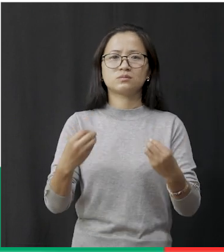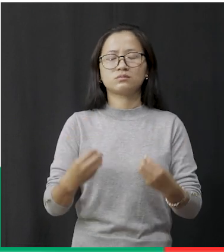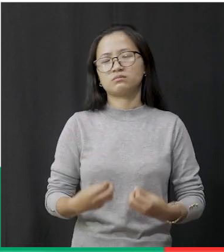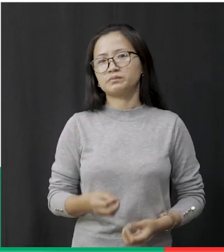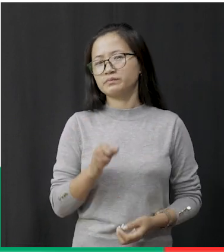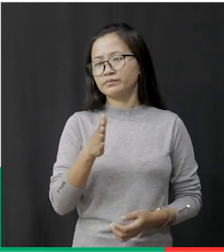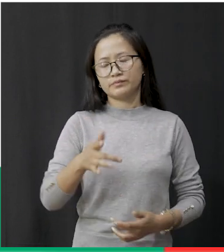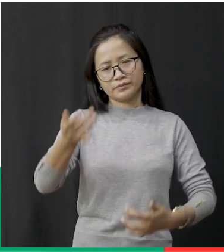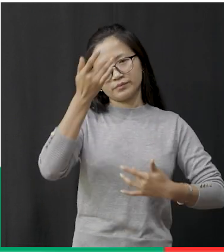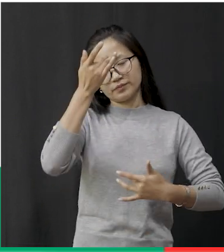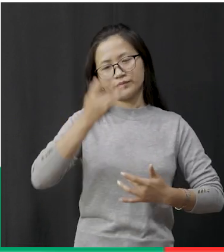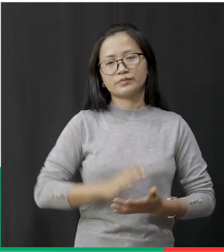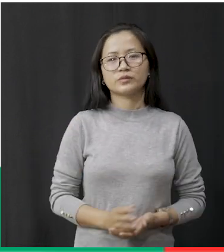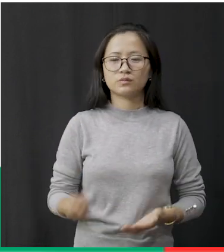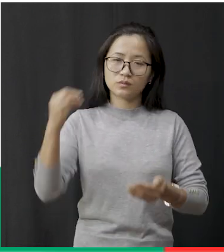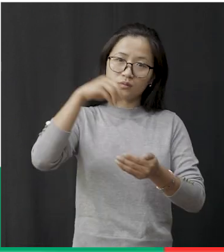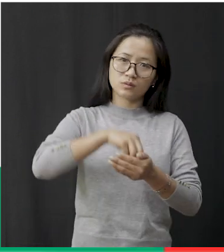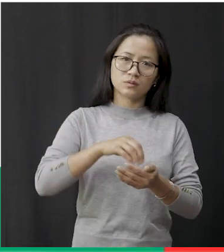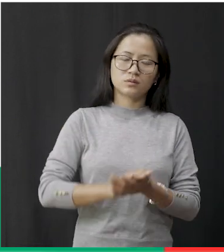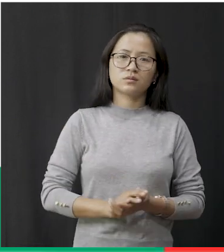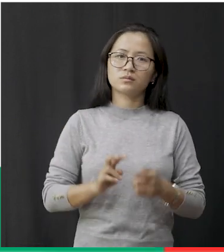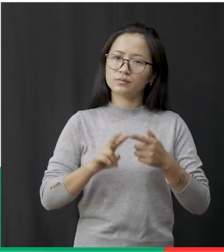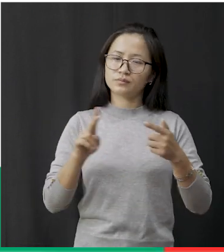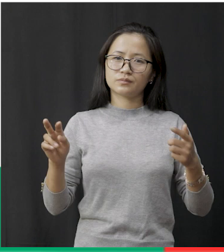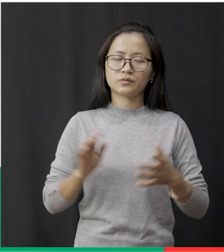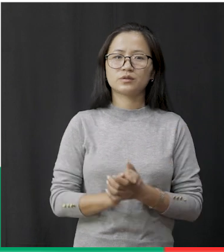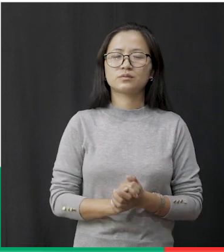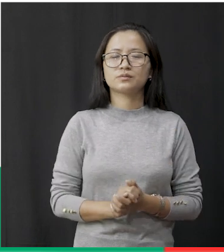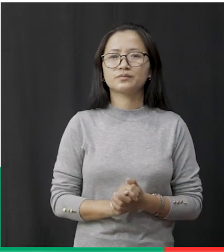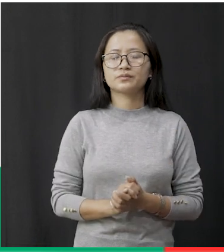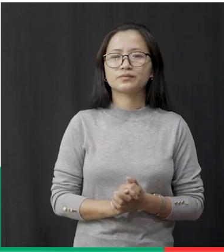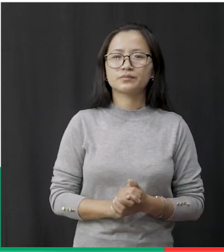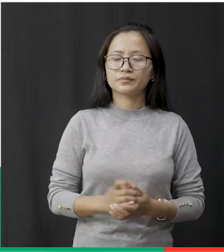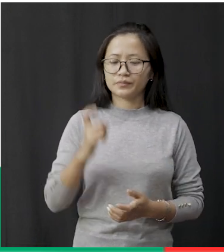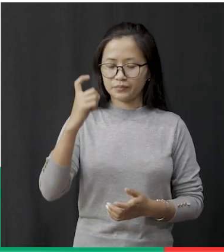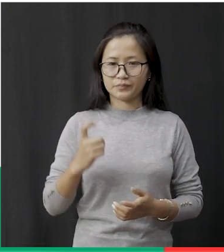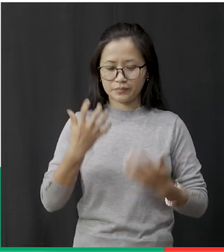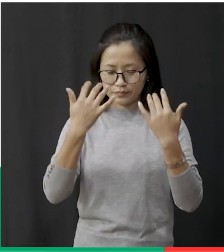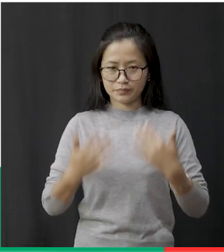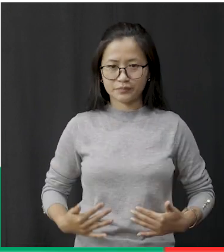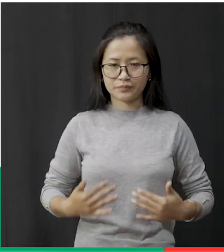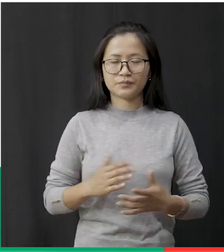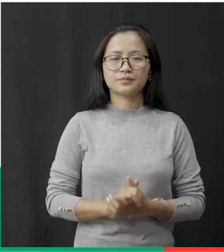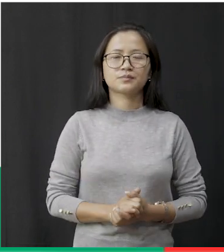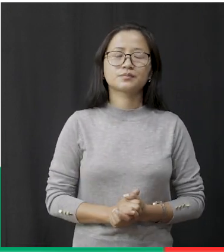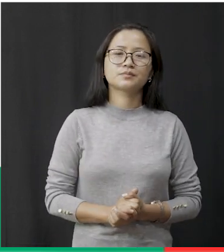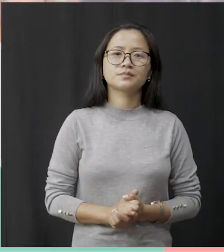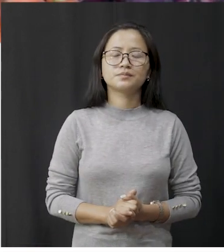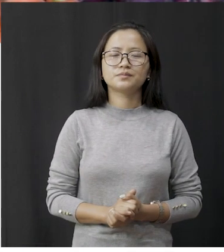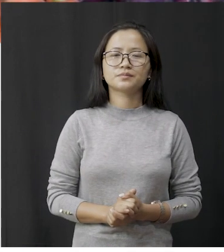sick, right? So we should include this type of fruits in our diet, okay?